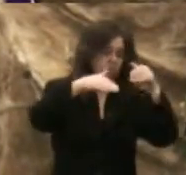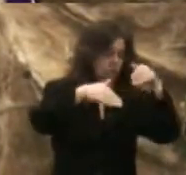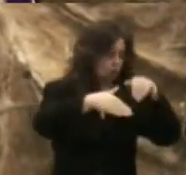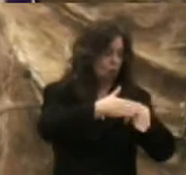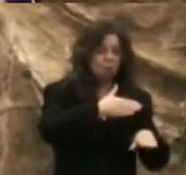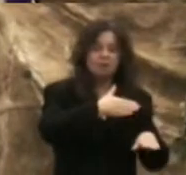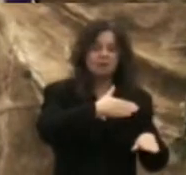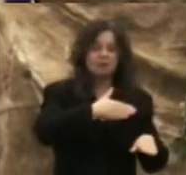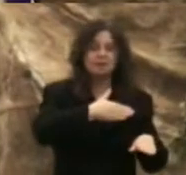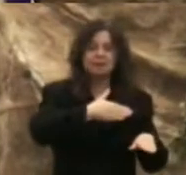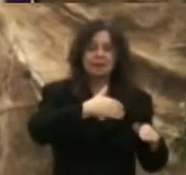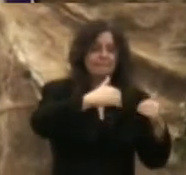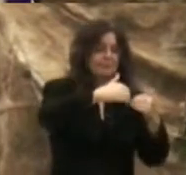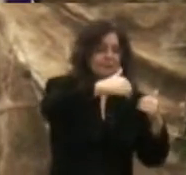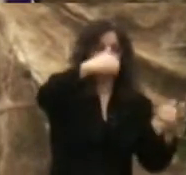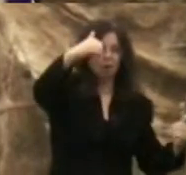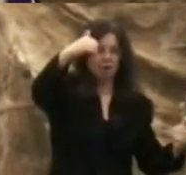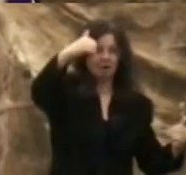to us."